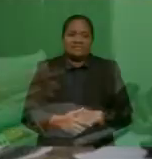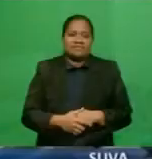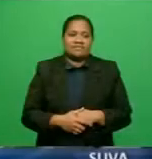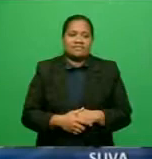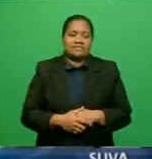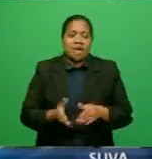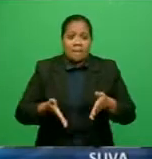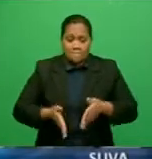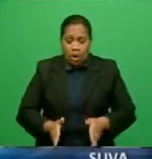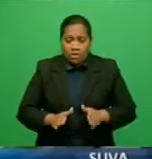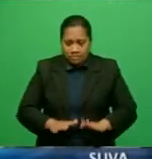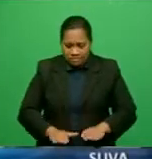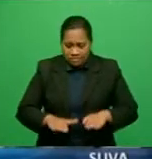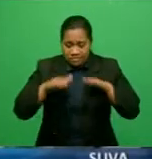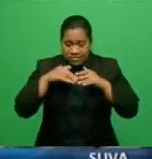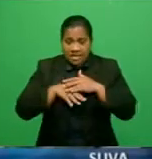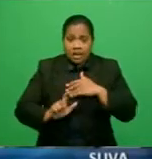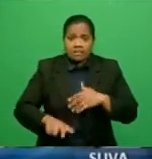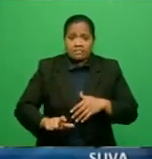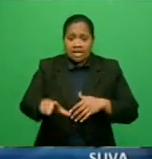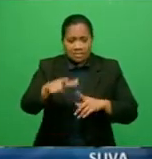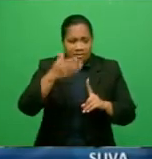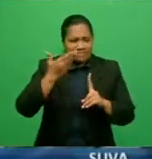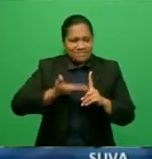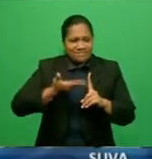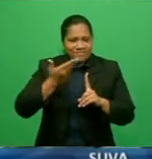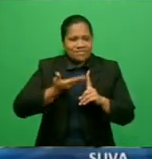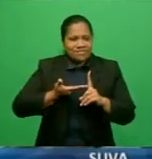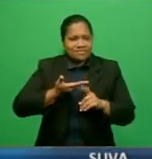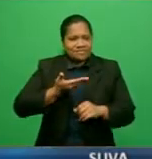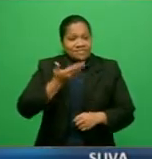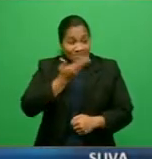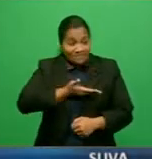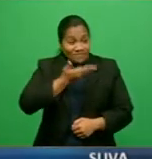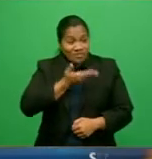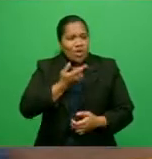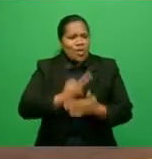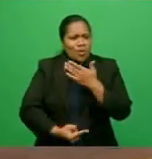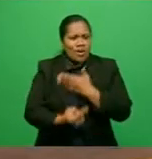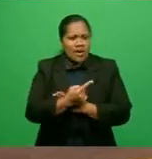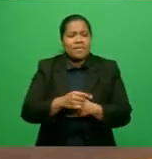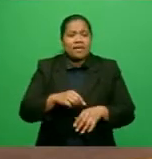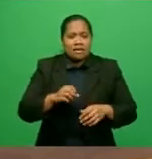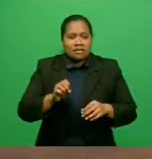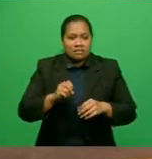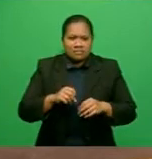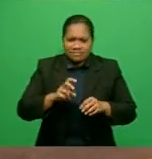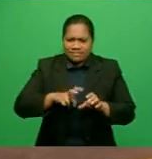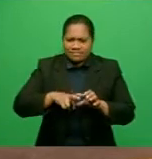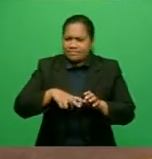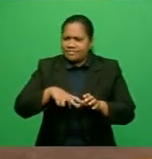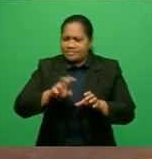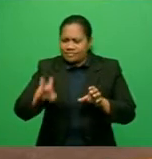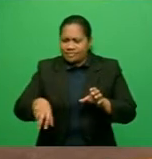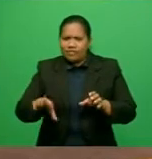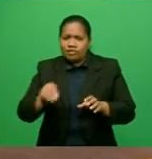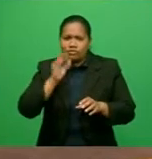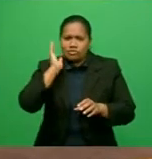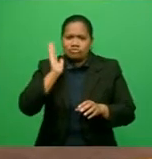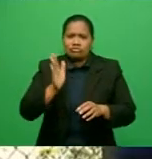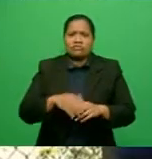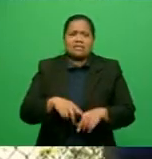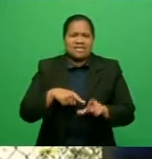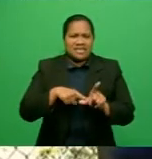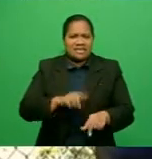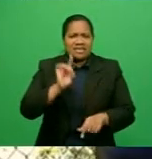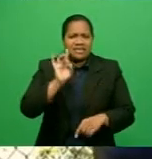Born and raised in Lambasa, Madhavan Reddy dropped out of school in year 10 to help his parents in the cane fields. However, the